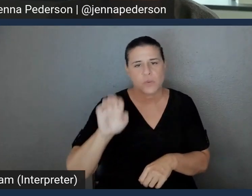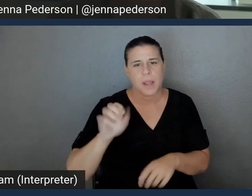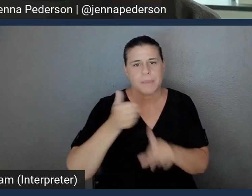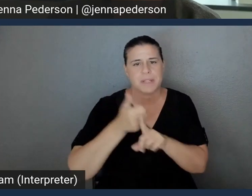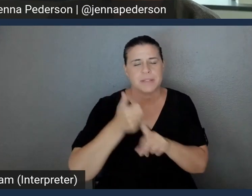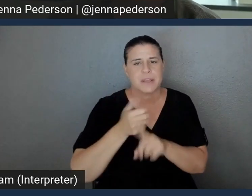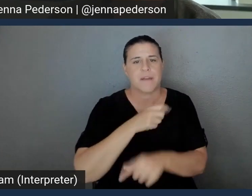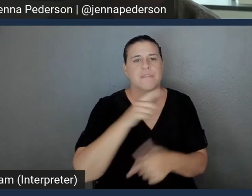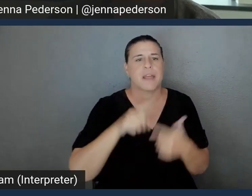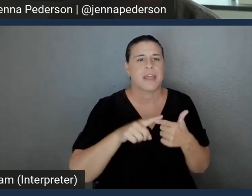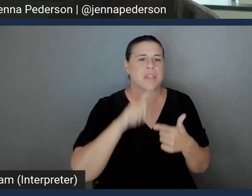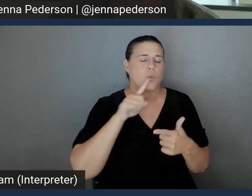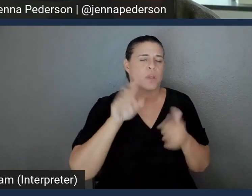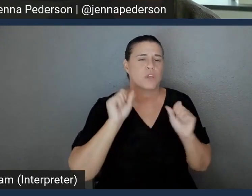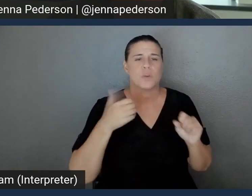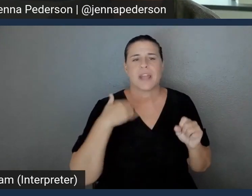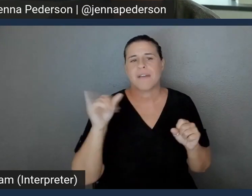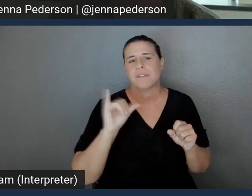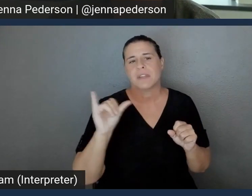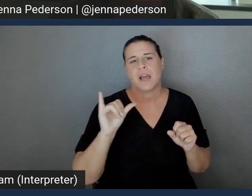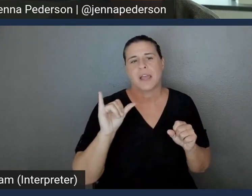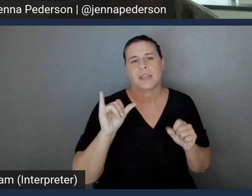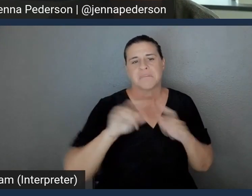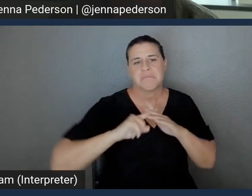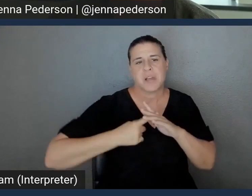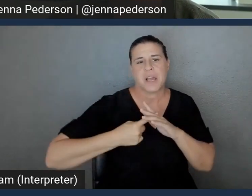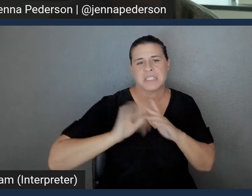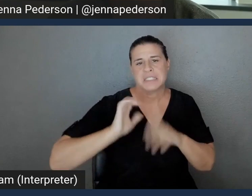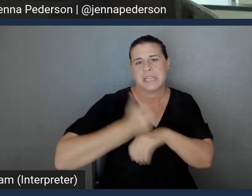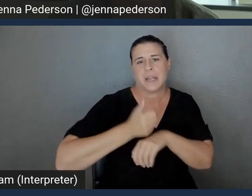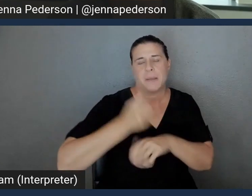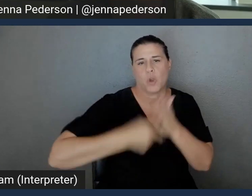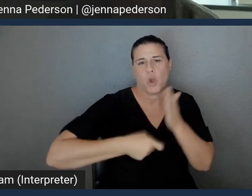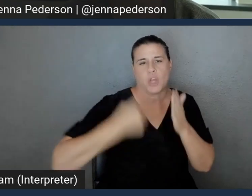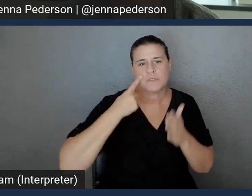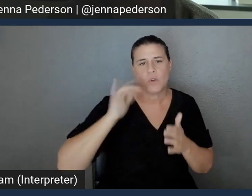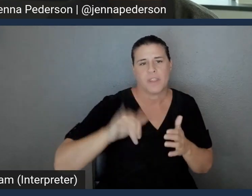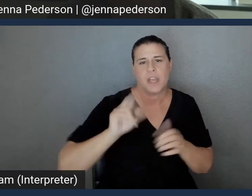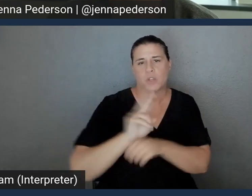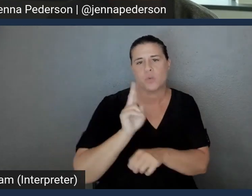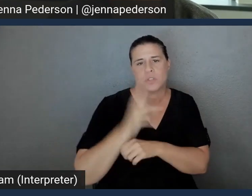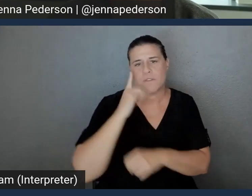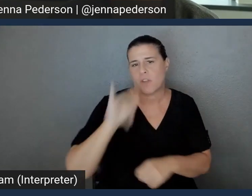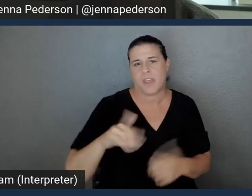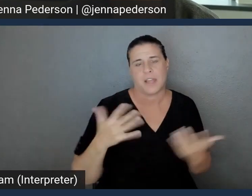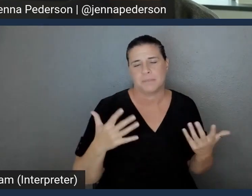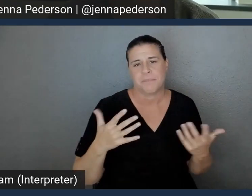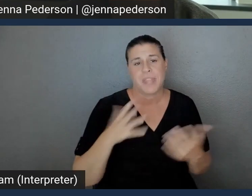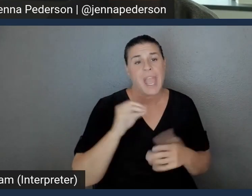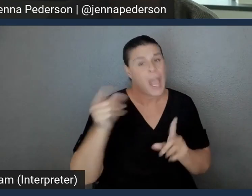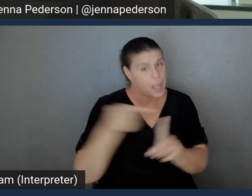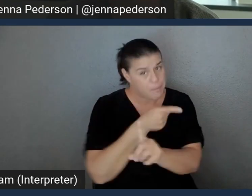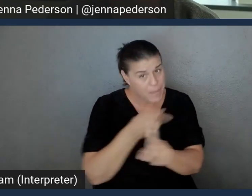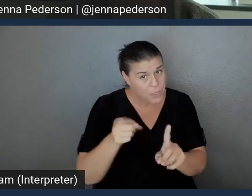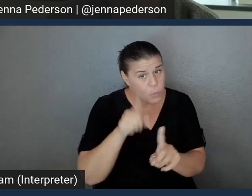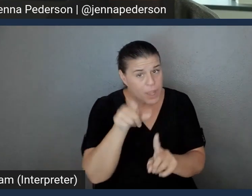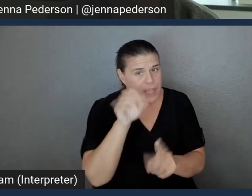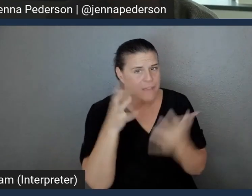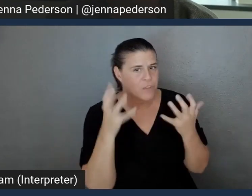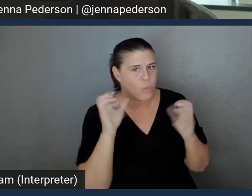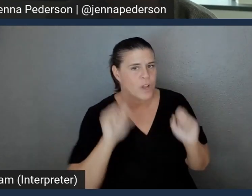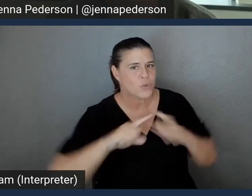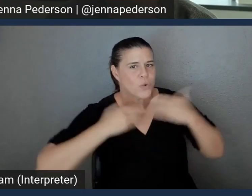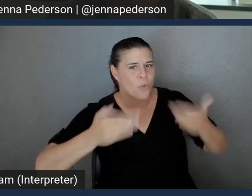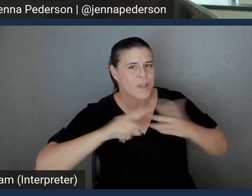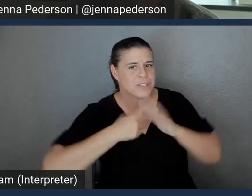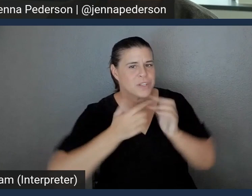you can really sort of get reduce your costs even further by scaling usage. And by the way, if you want, you can get started